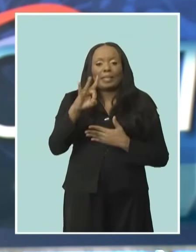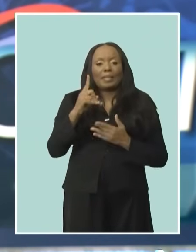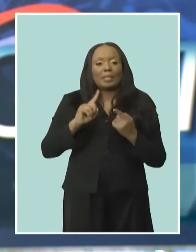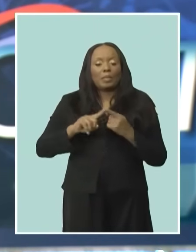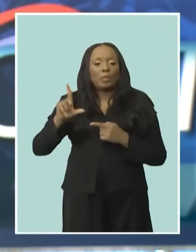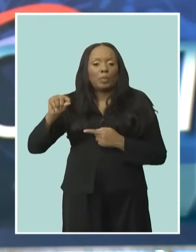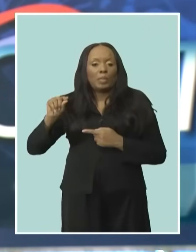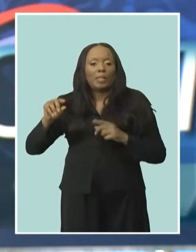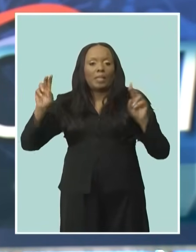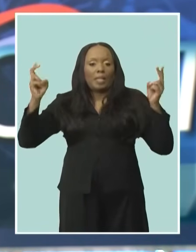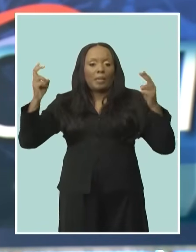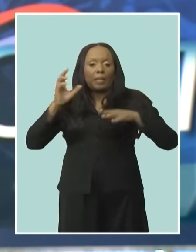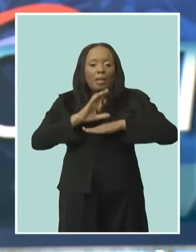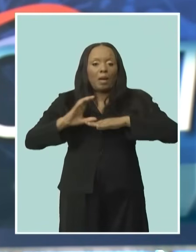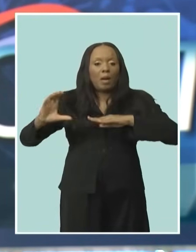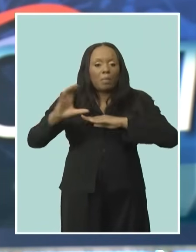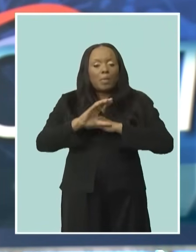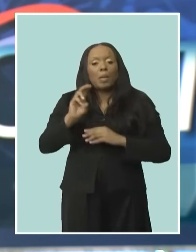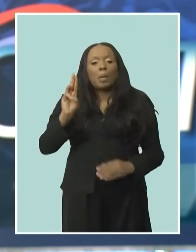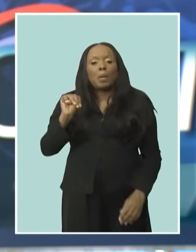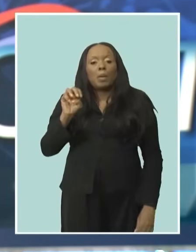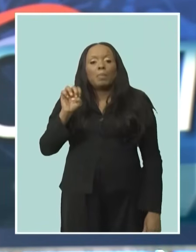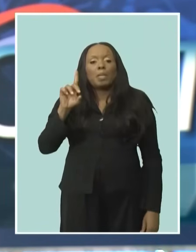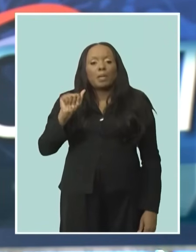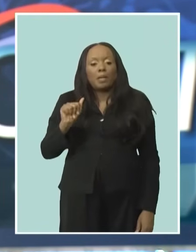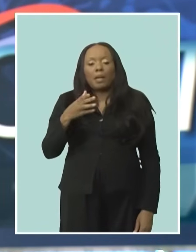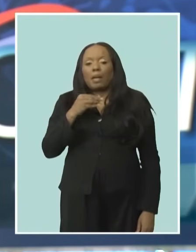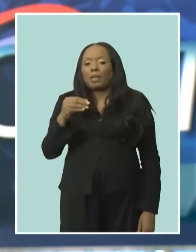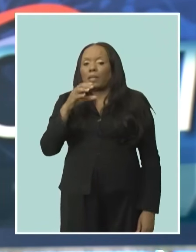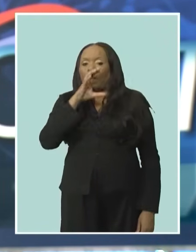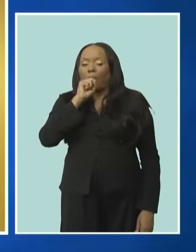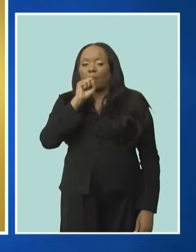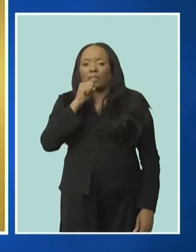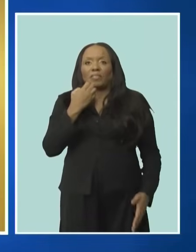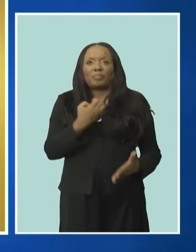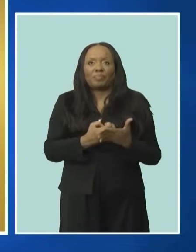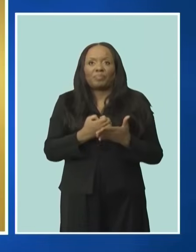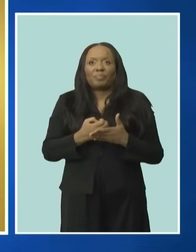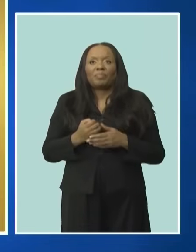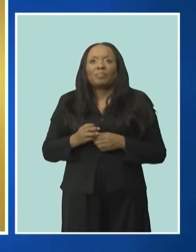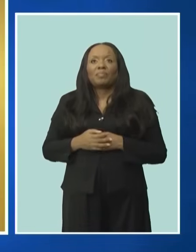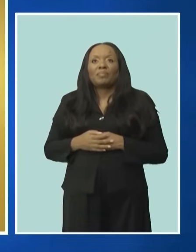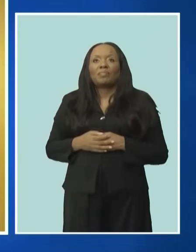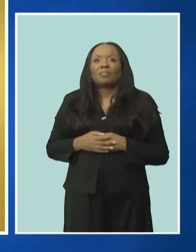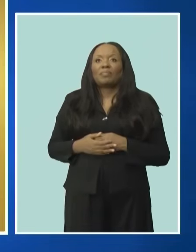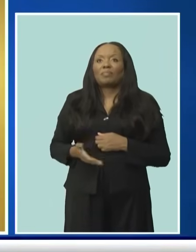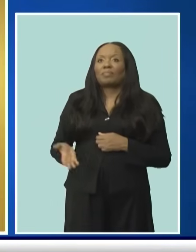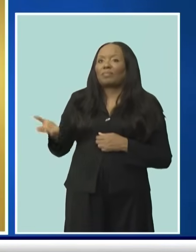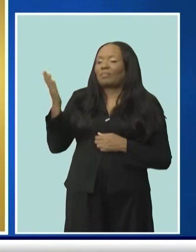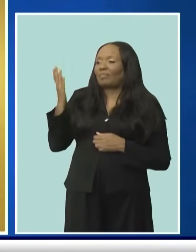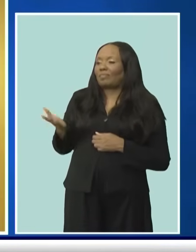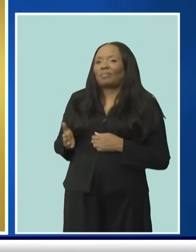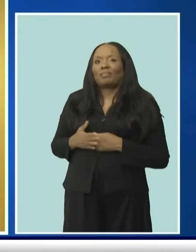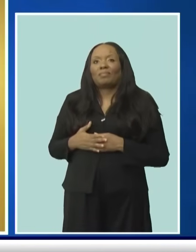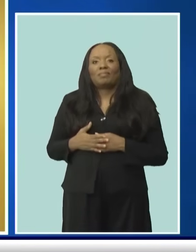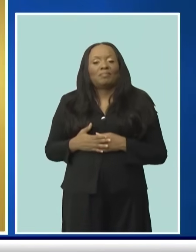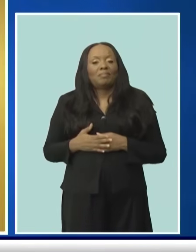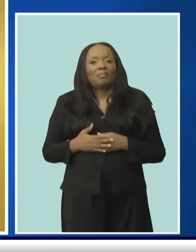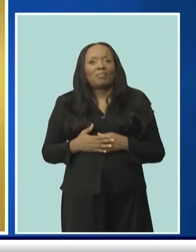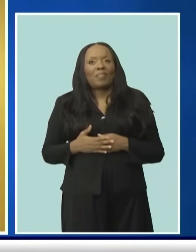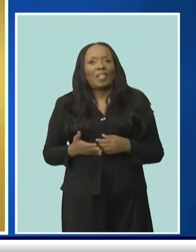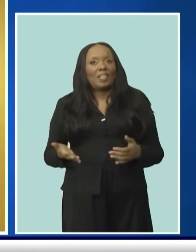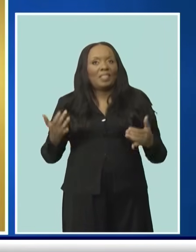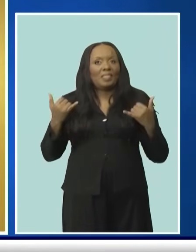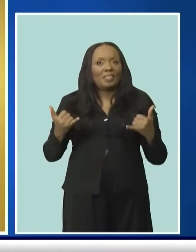the theme Caribbean Media and the Orange Economy. Today, our Indigenous media must step into